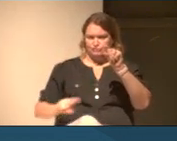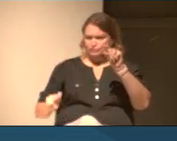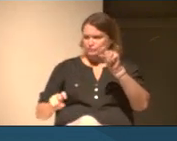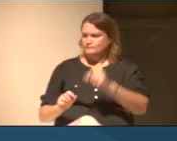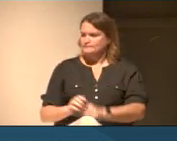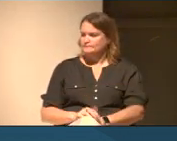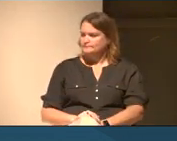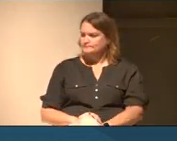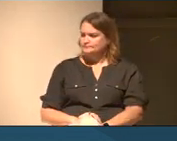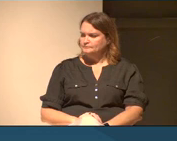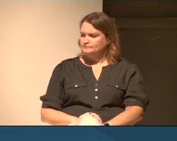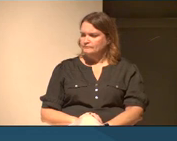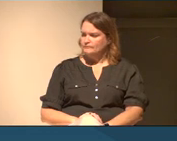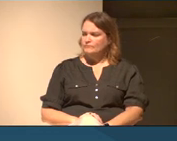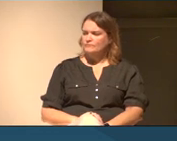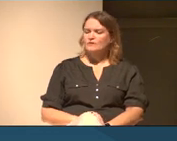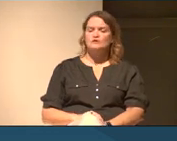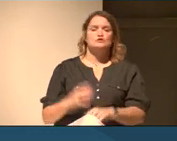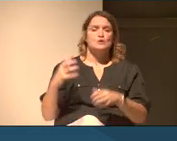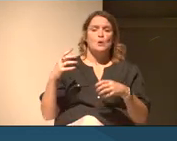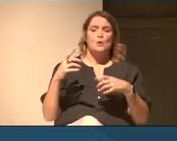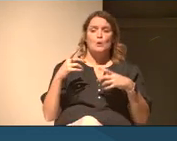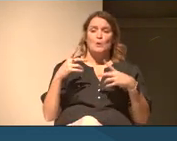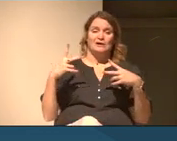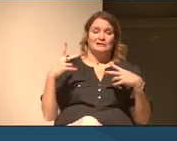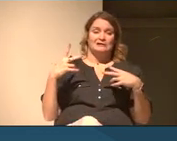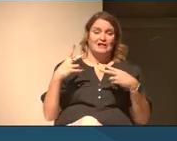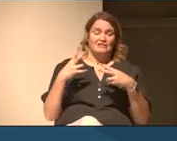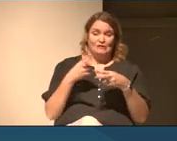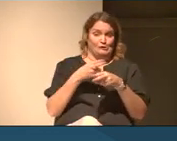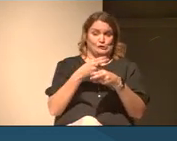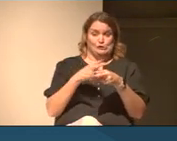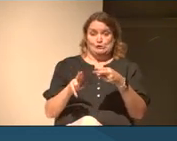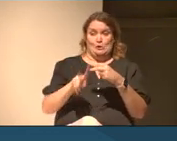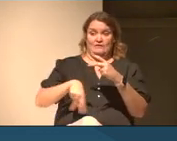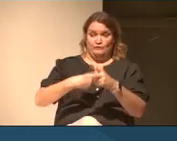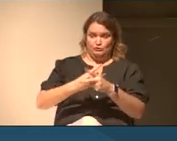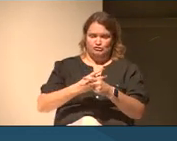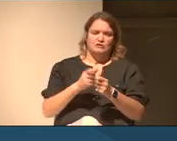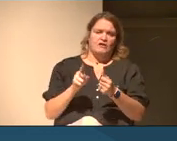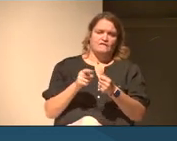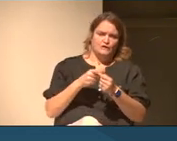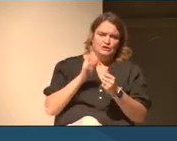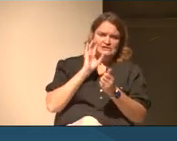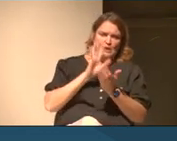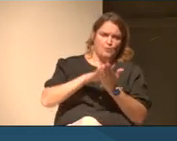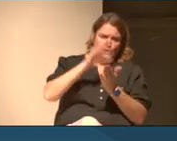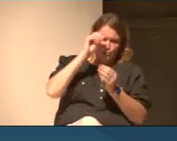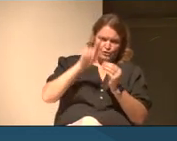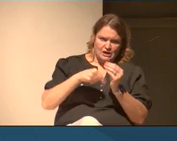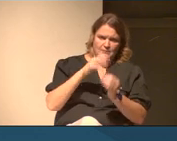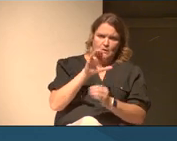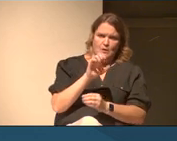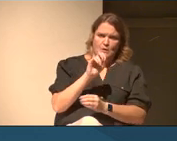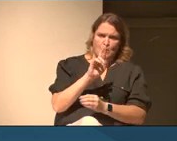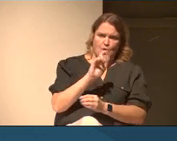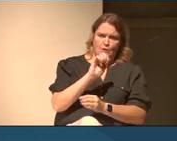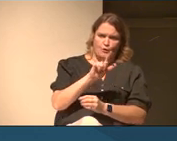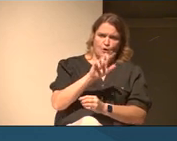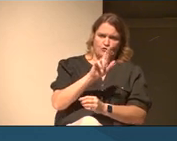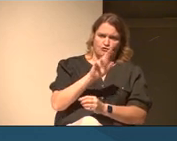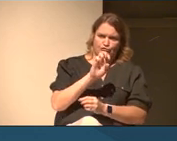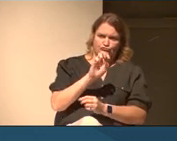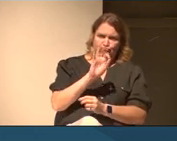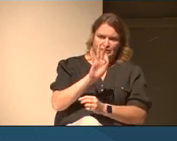color. But the Cliff's Notes version of this collection is that first they're going to learn about coral reefs and the life that those reefs